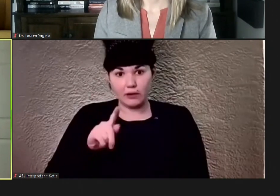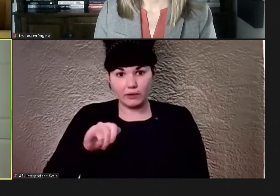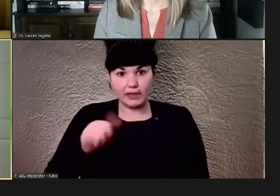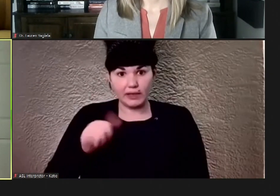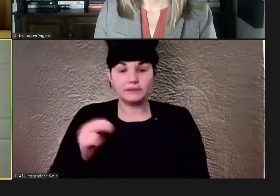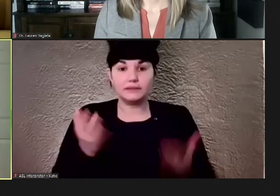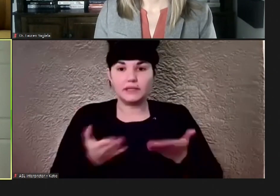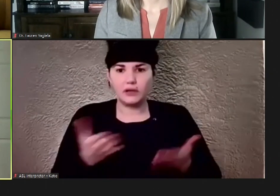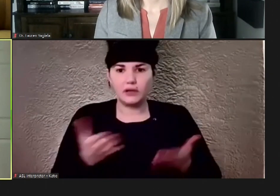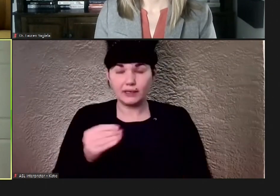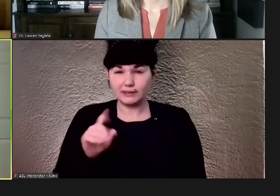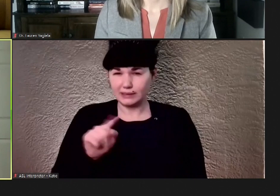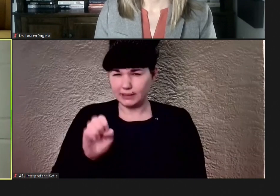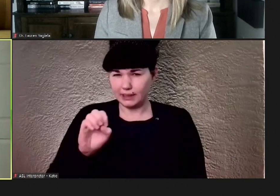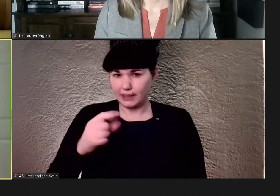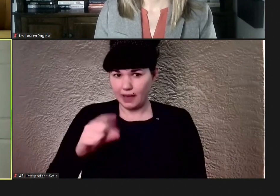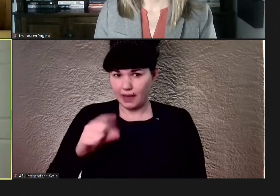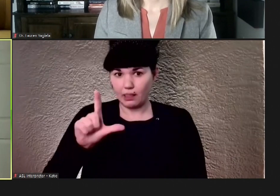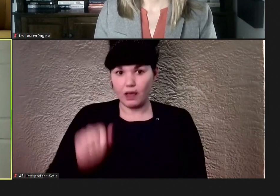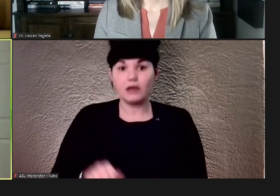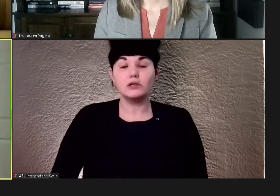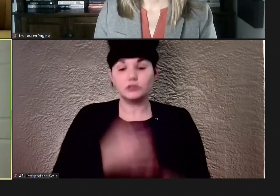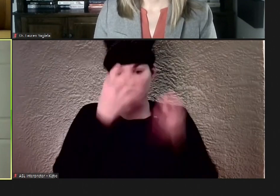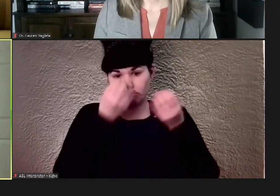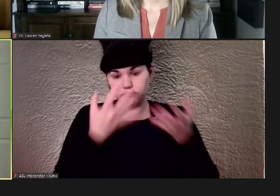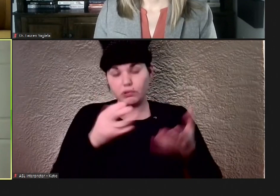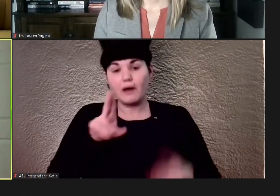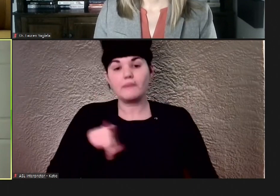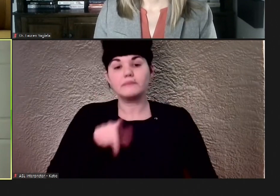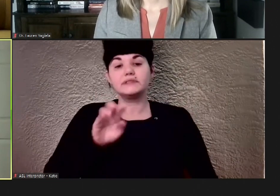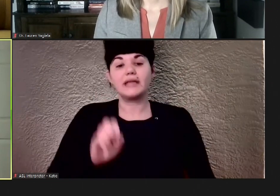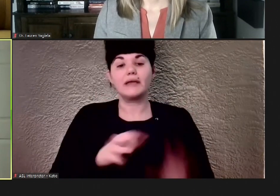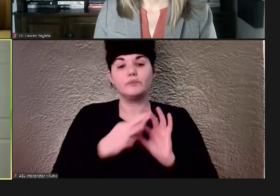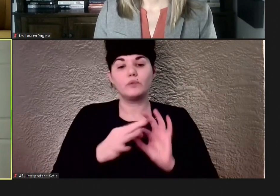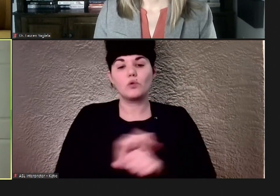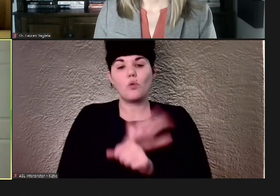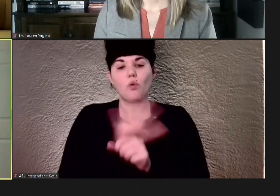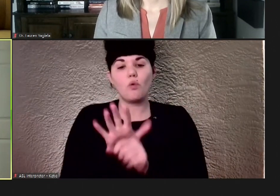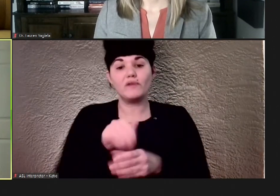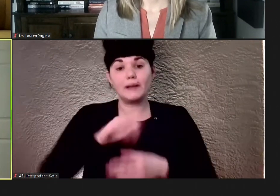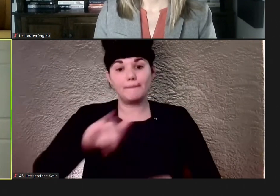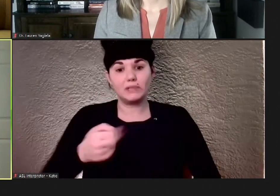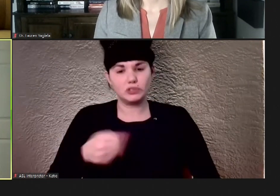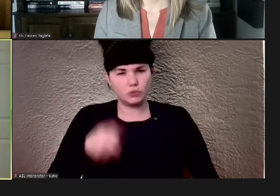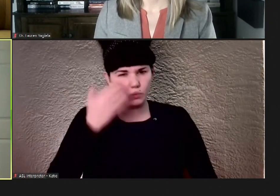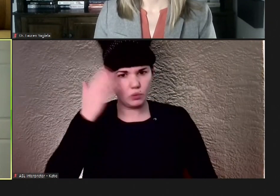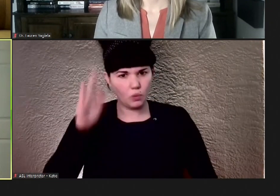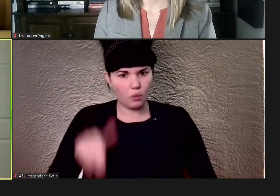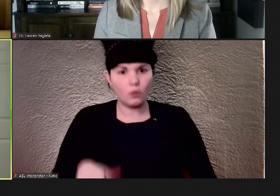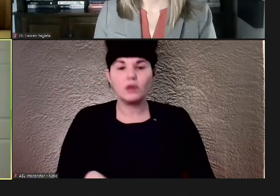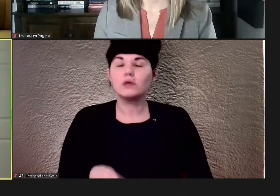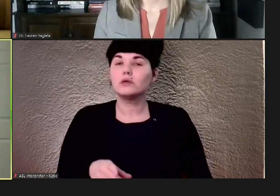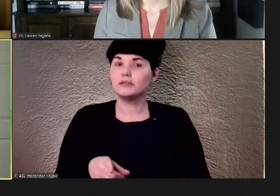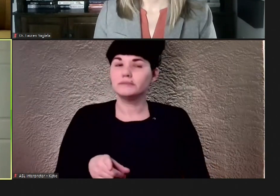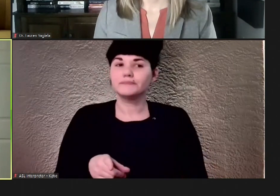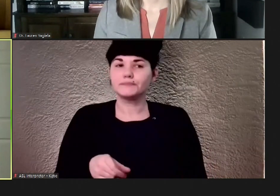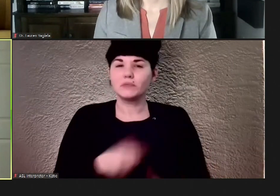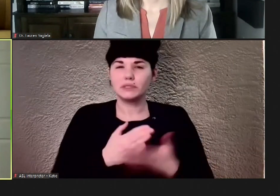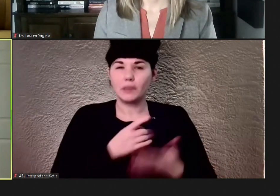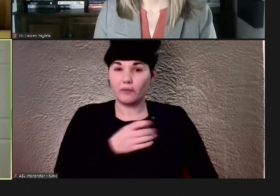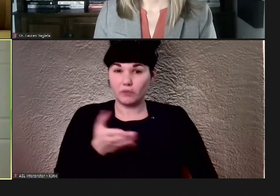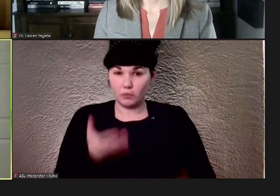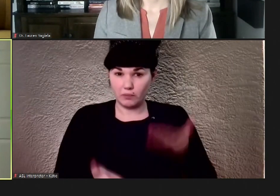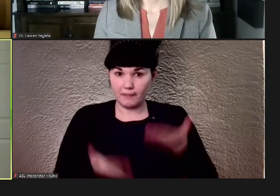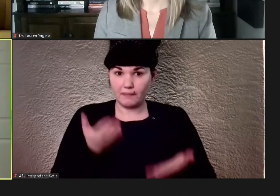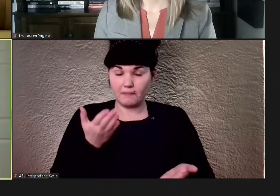provide an update on COVID-19 in Michigan. As you know, and as some of you may have personally experienced